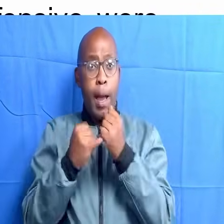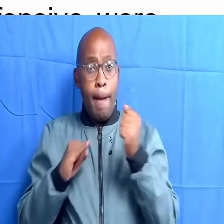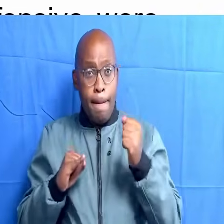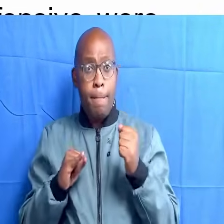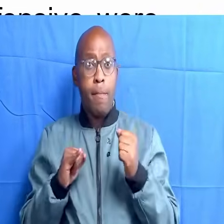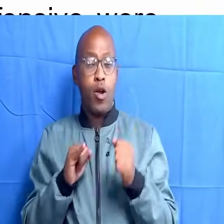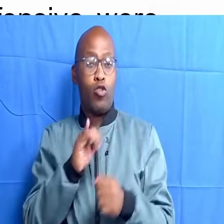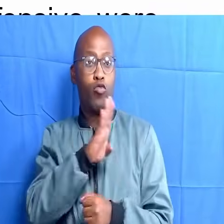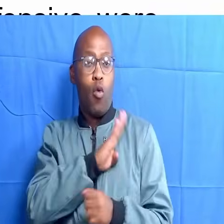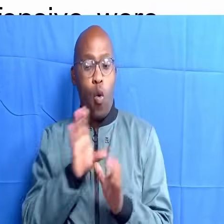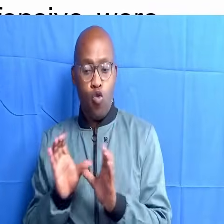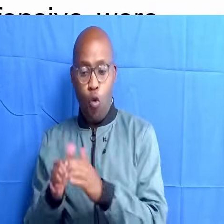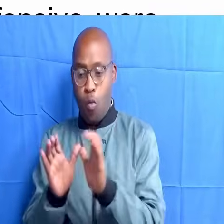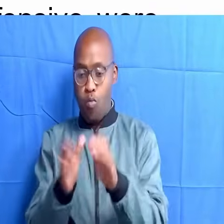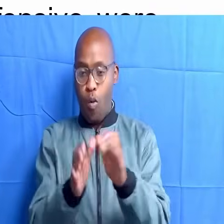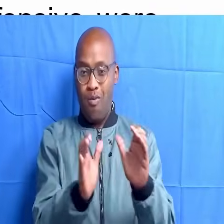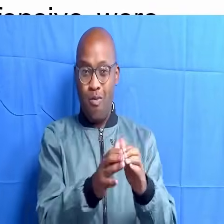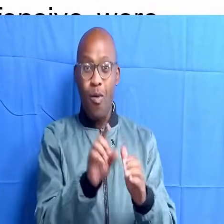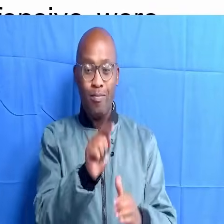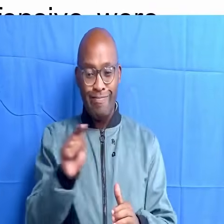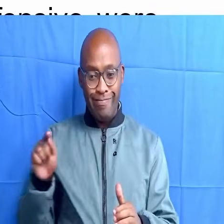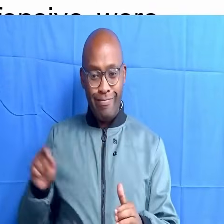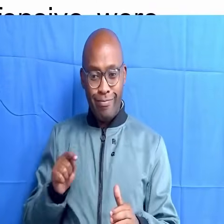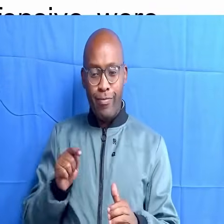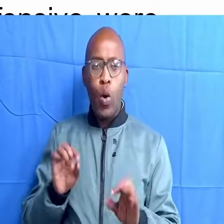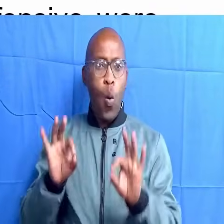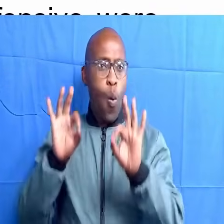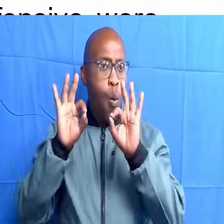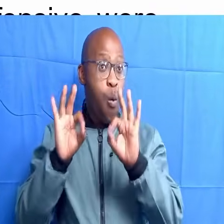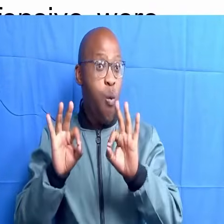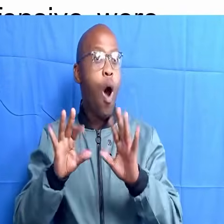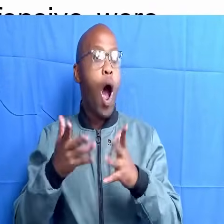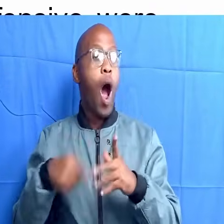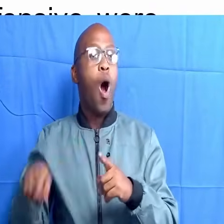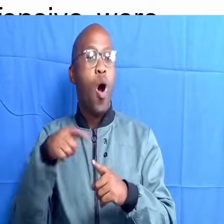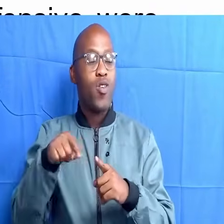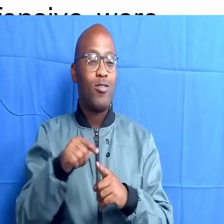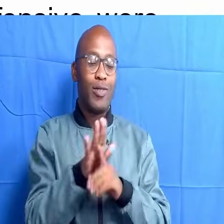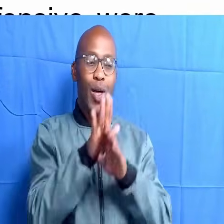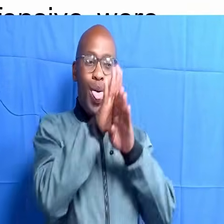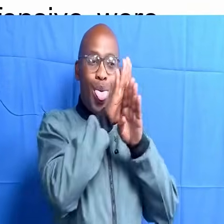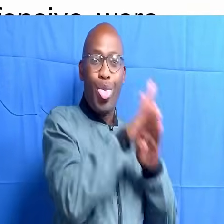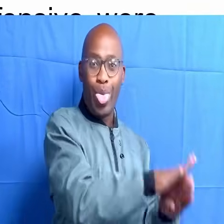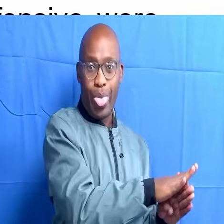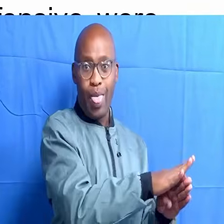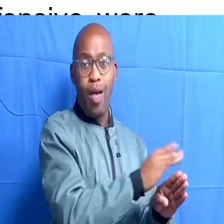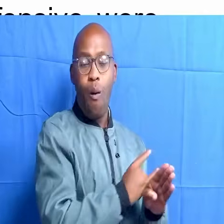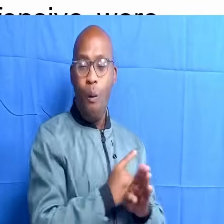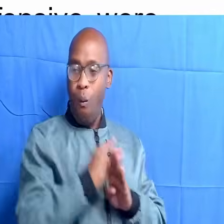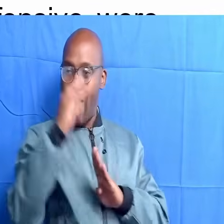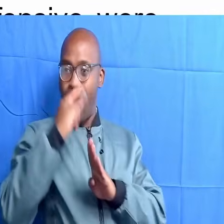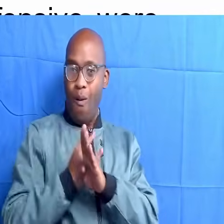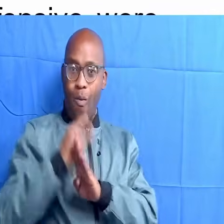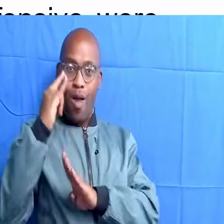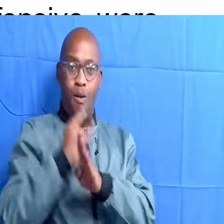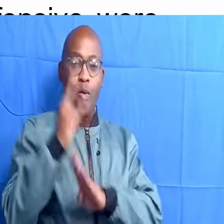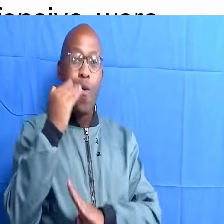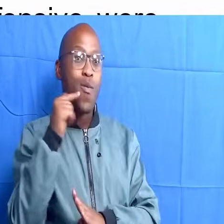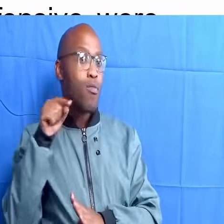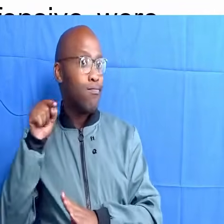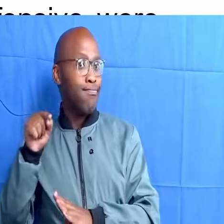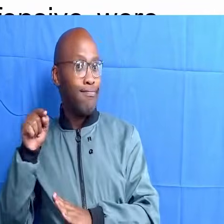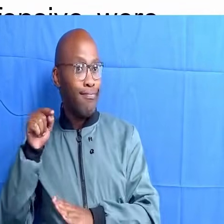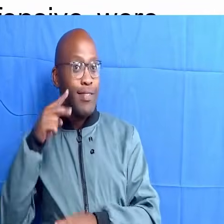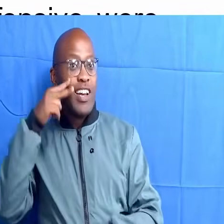in winning the war. So this tells us now that this essay will be discussing both